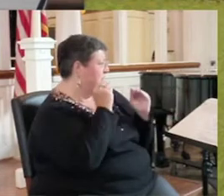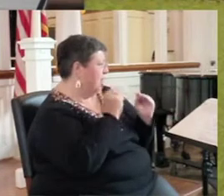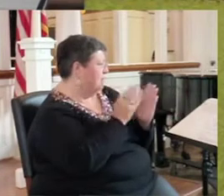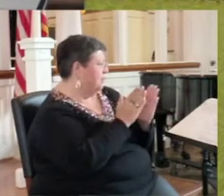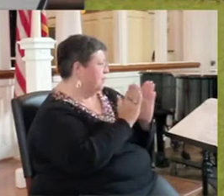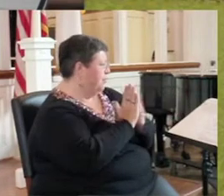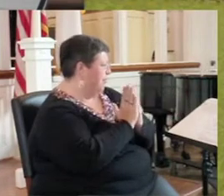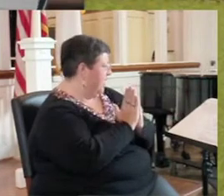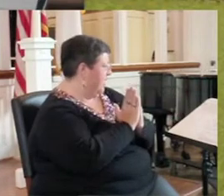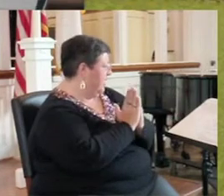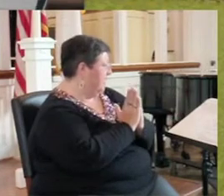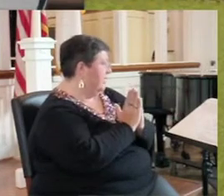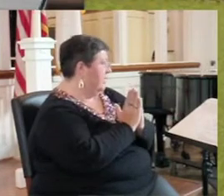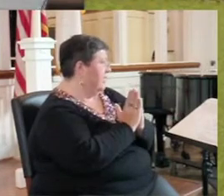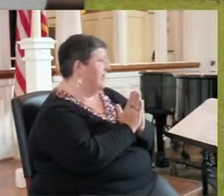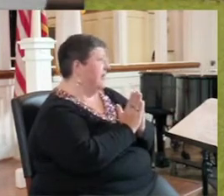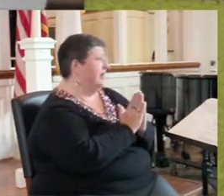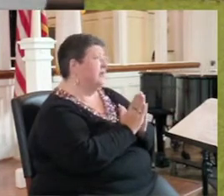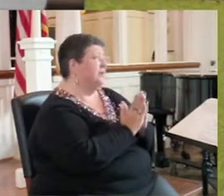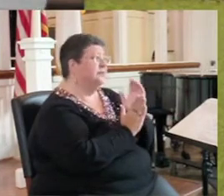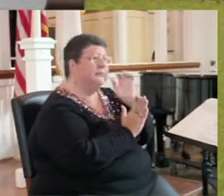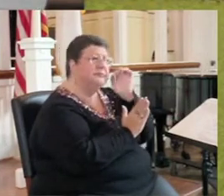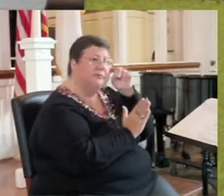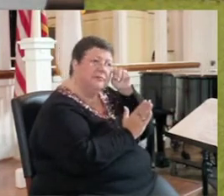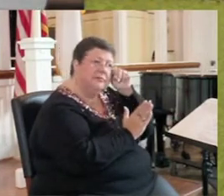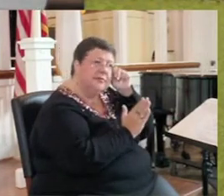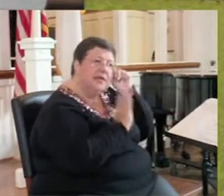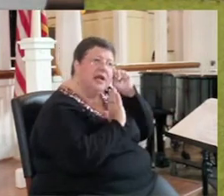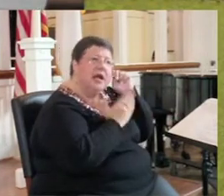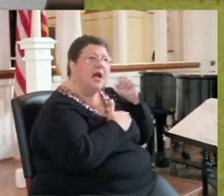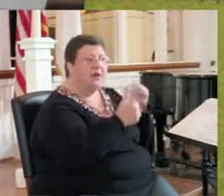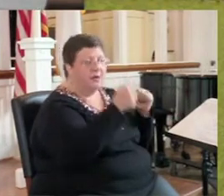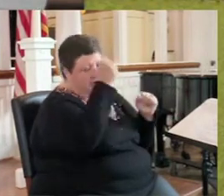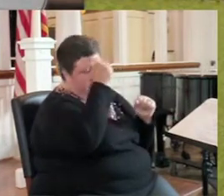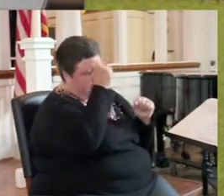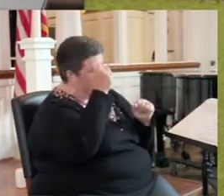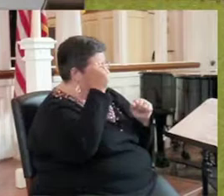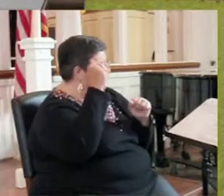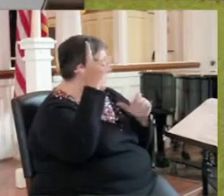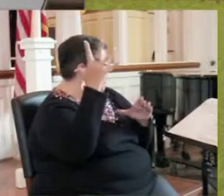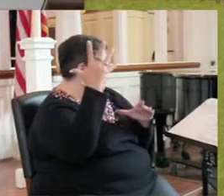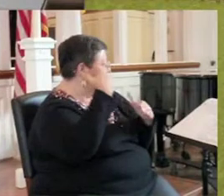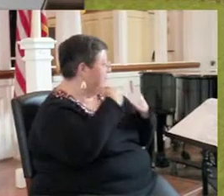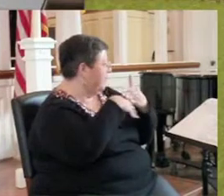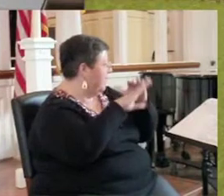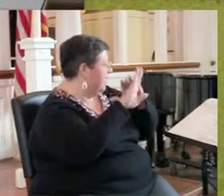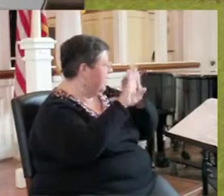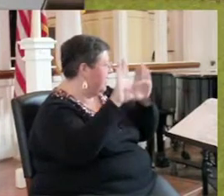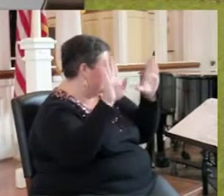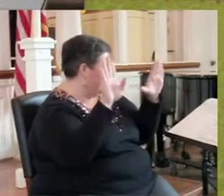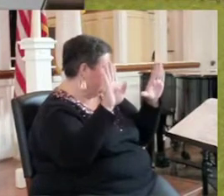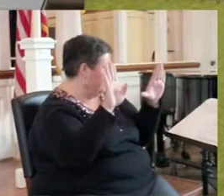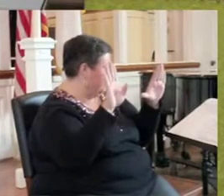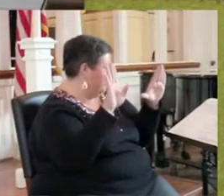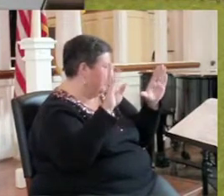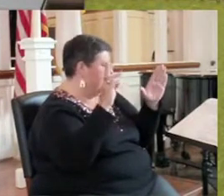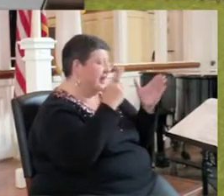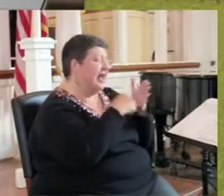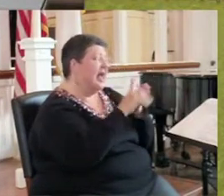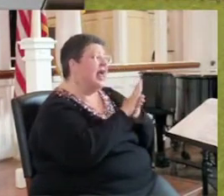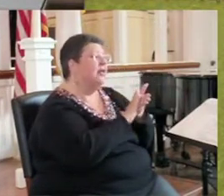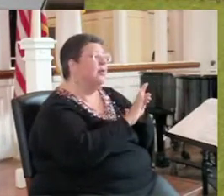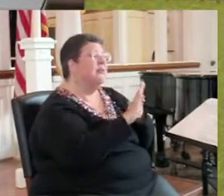taught us to pray, O Father, who art in heaven, hallowed be